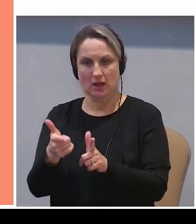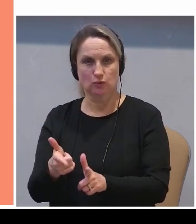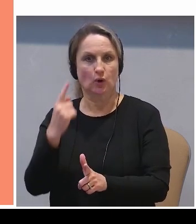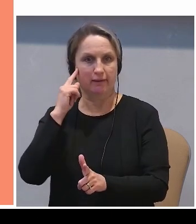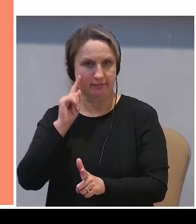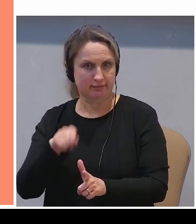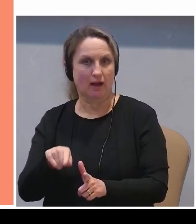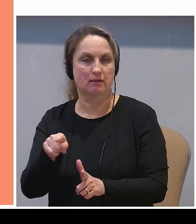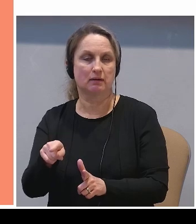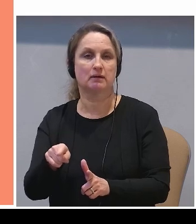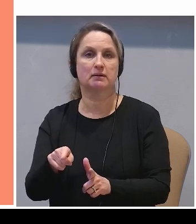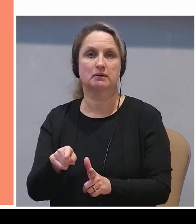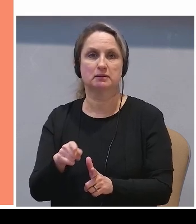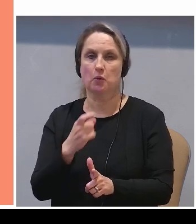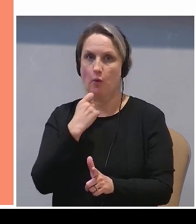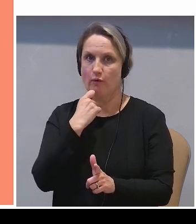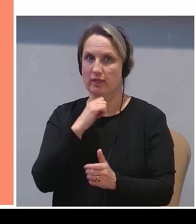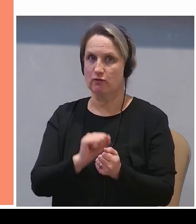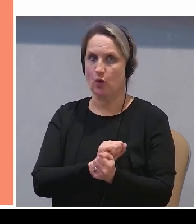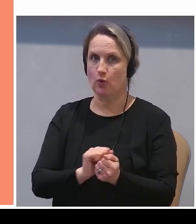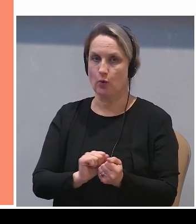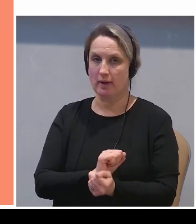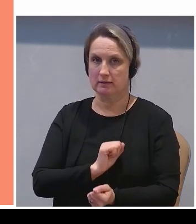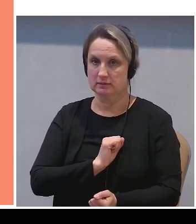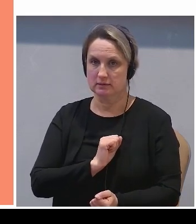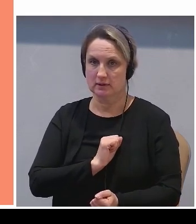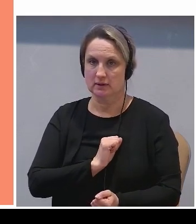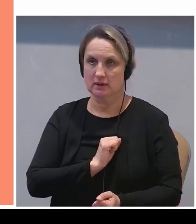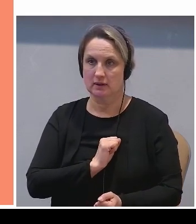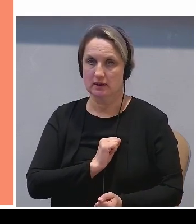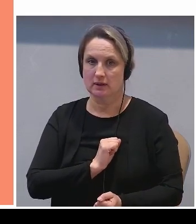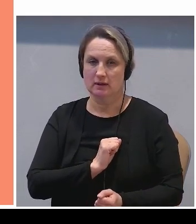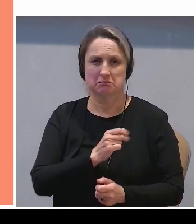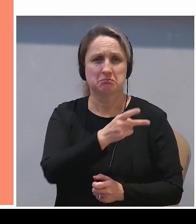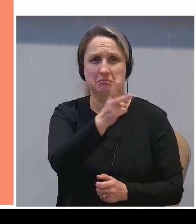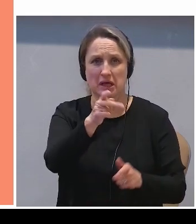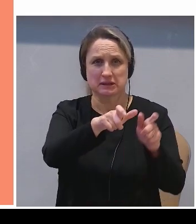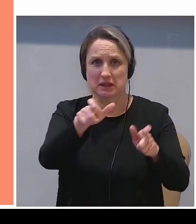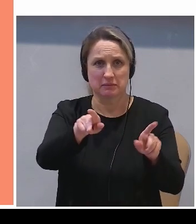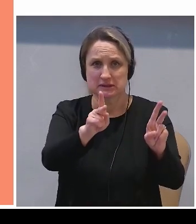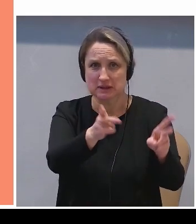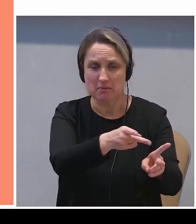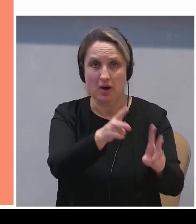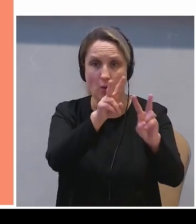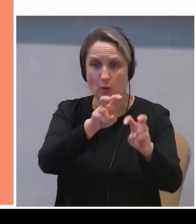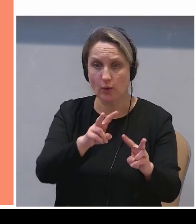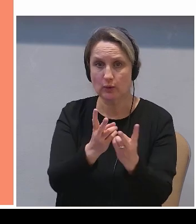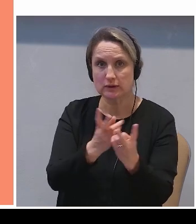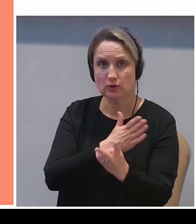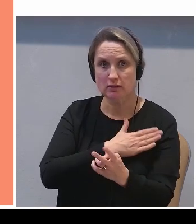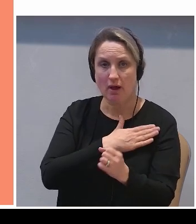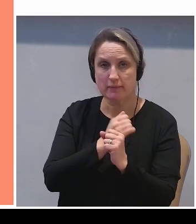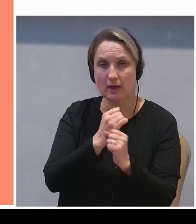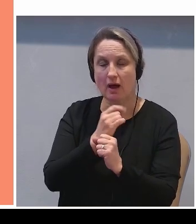Informed consent has to be collected by mother or father just in one country, and in one country is accepted just the mother or the father, etc. And